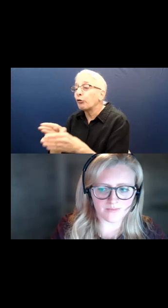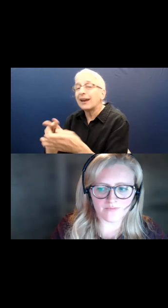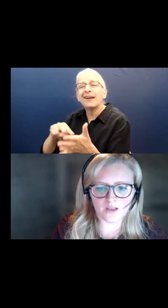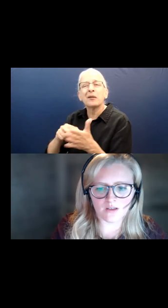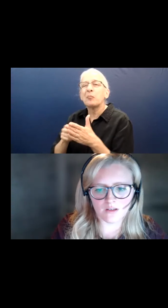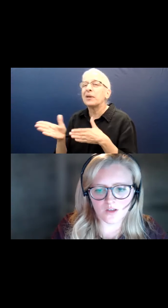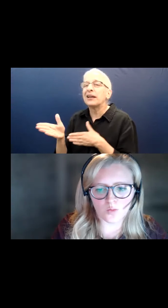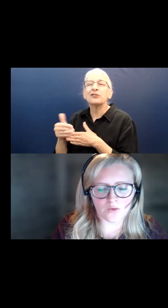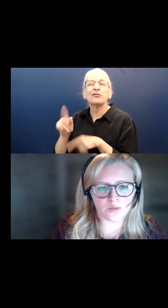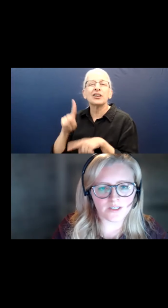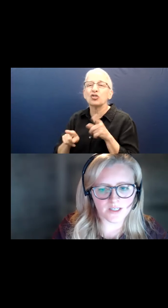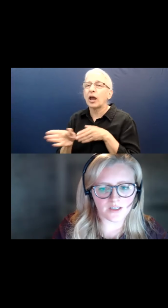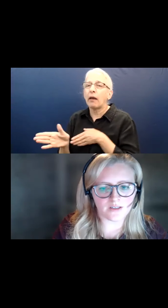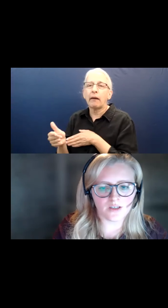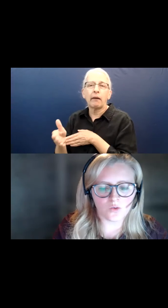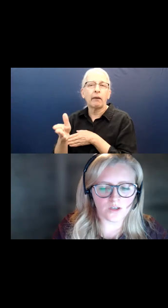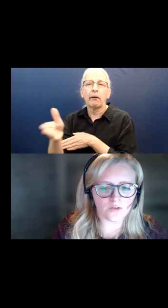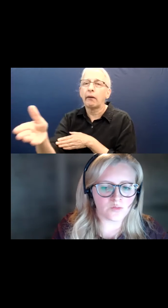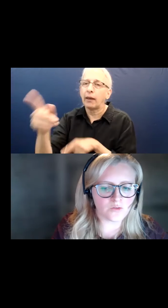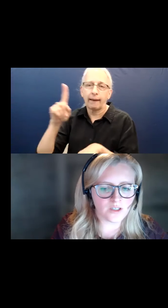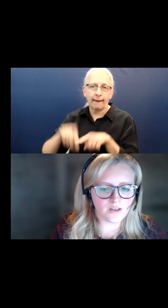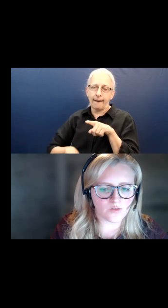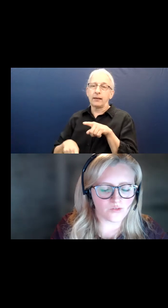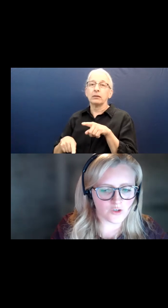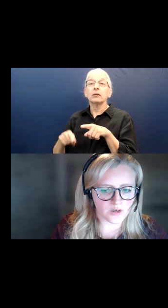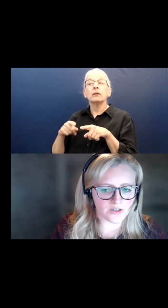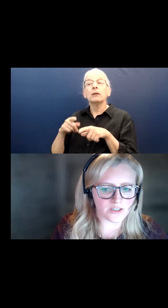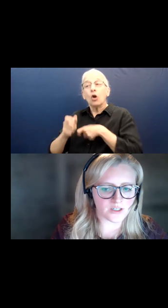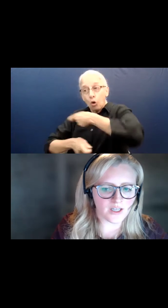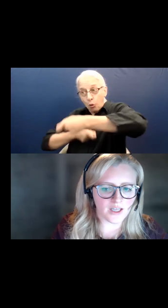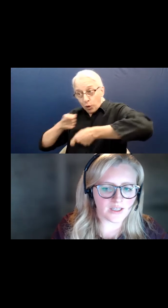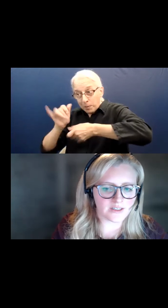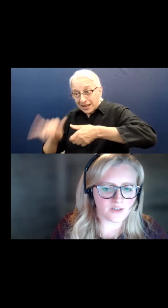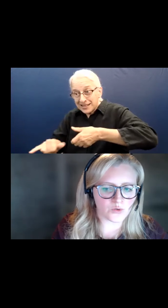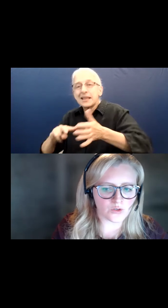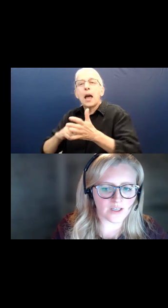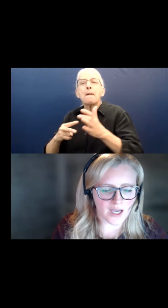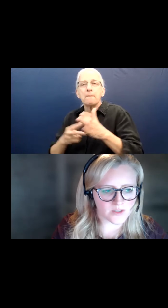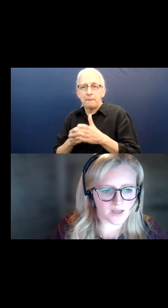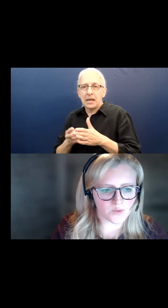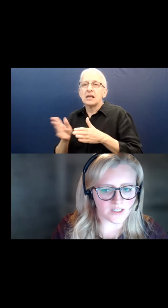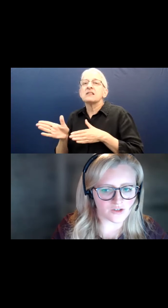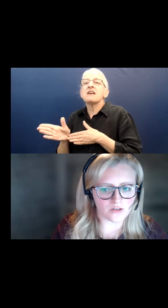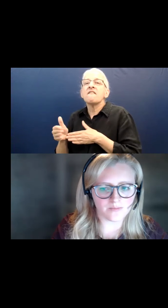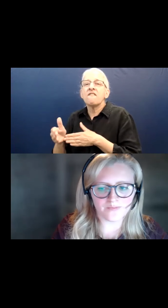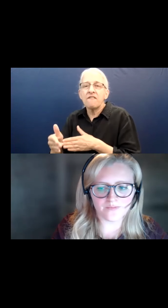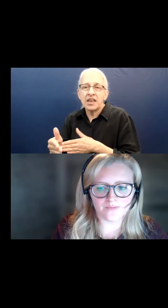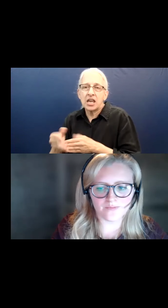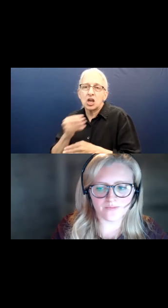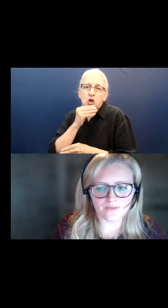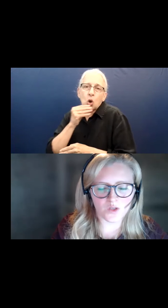it. By replacing it, we are removing a fish barrier and improving habitat